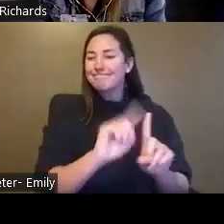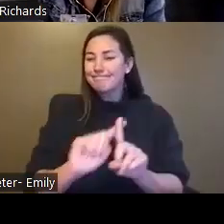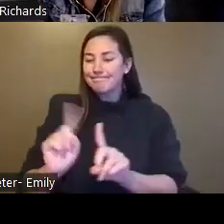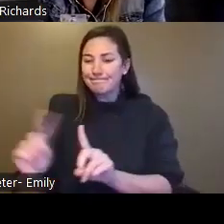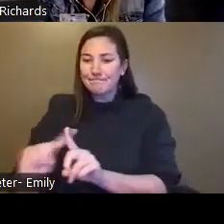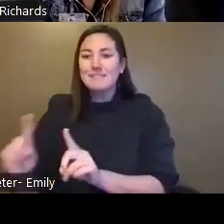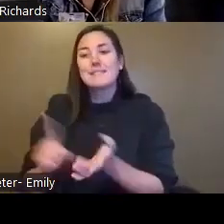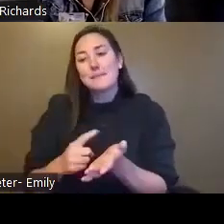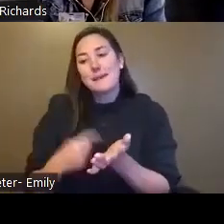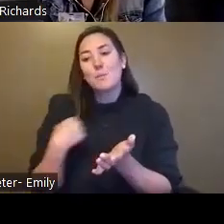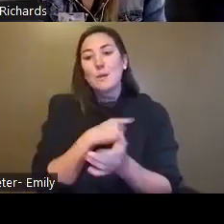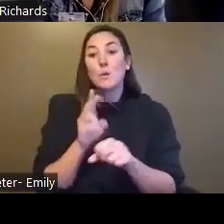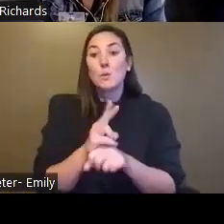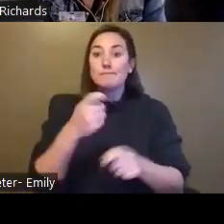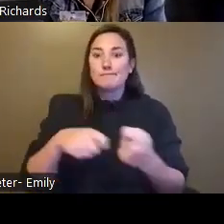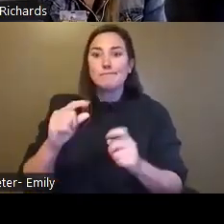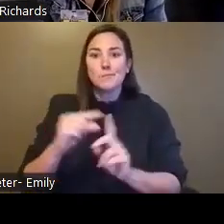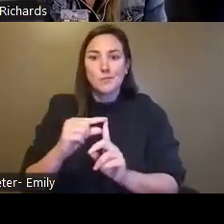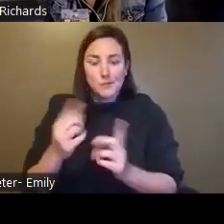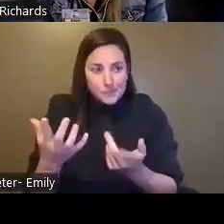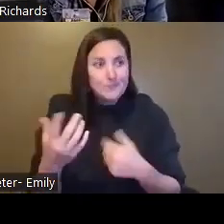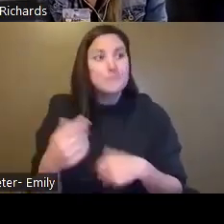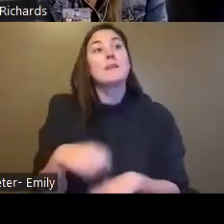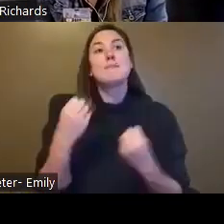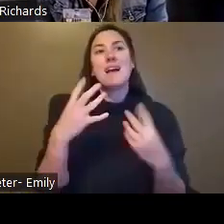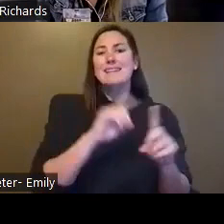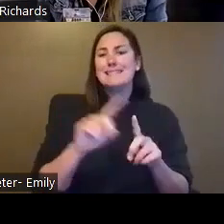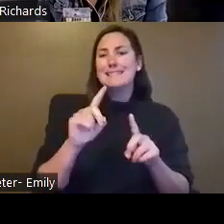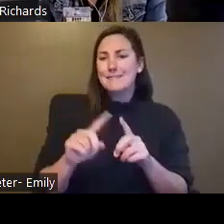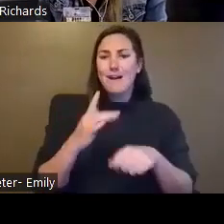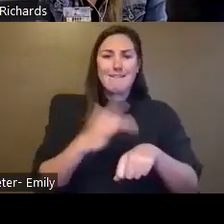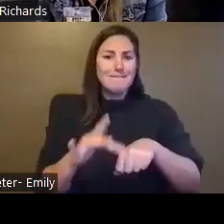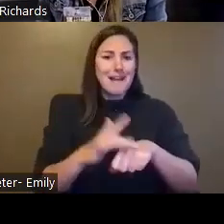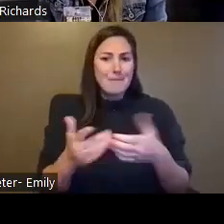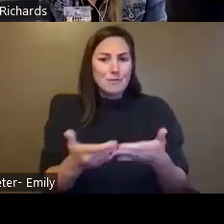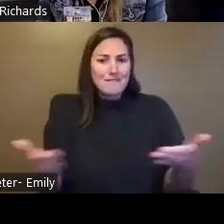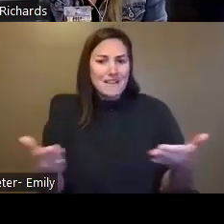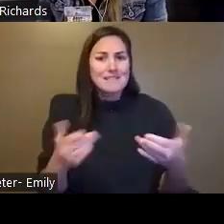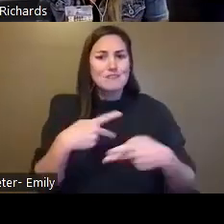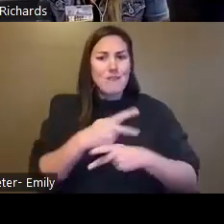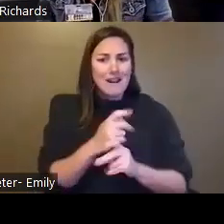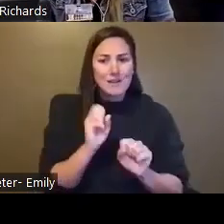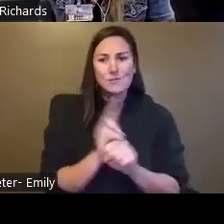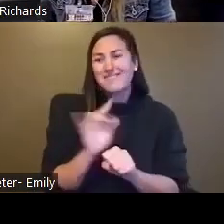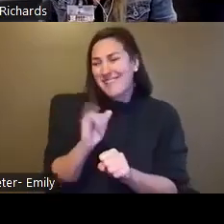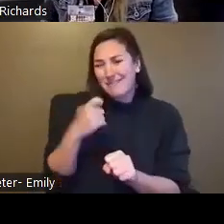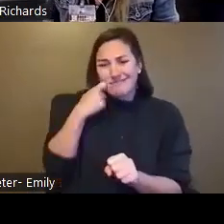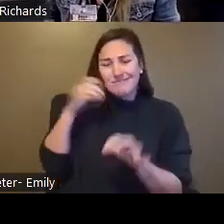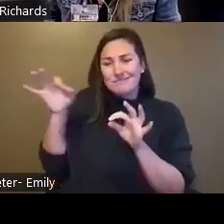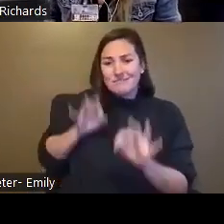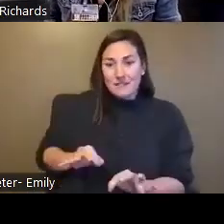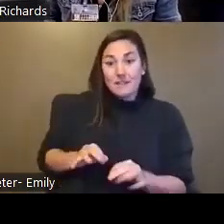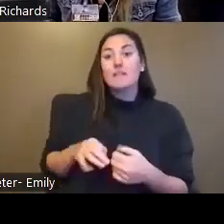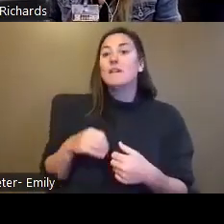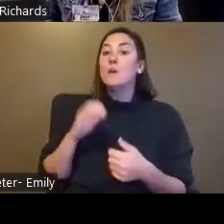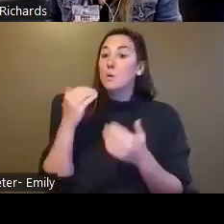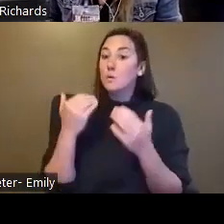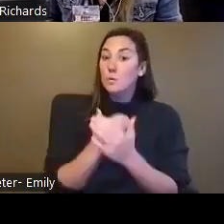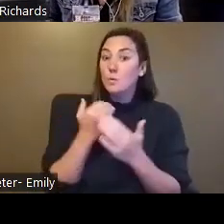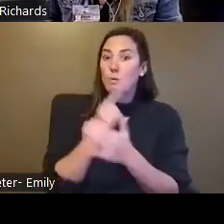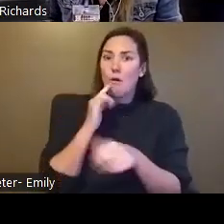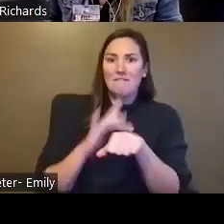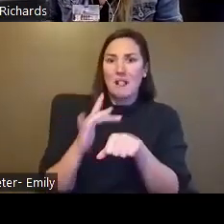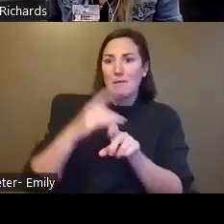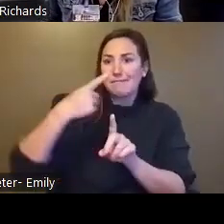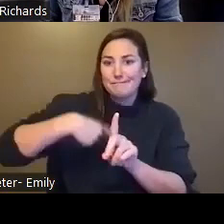interchangeably. There are many devices on the market, as you saw earlier. New devices are available almost every month.